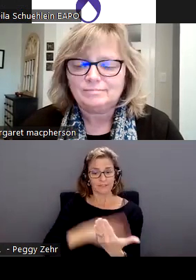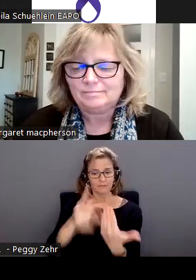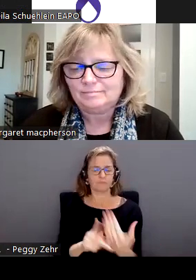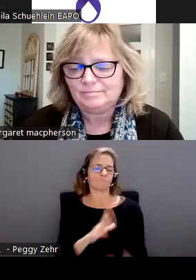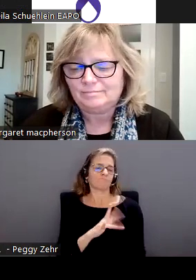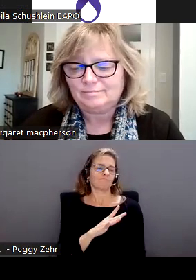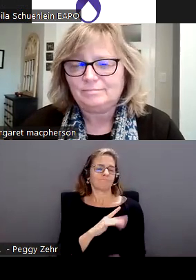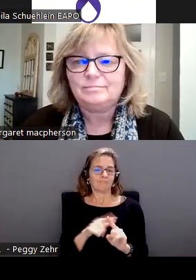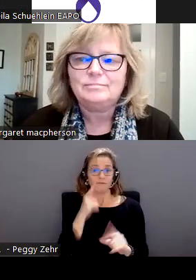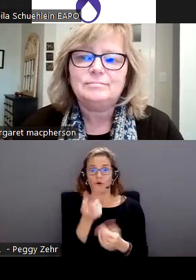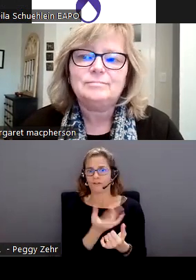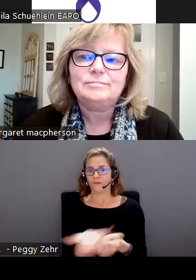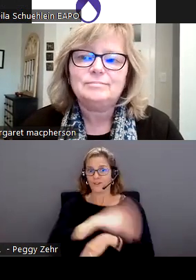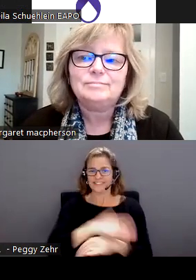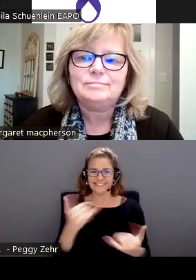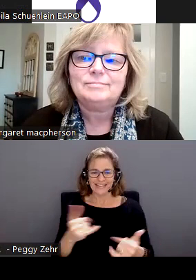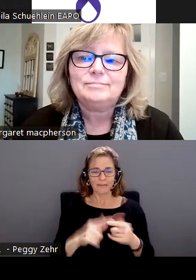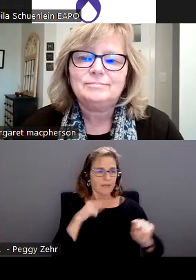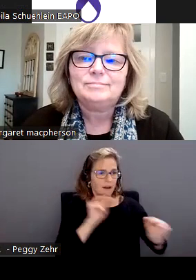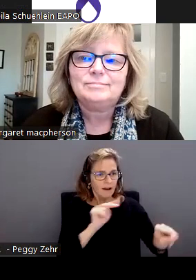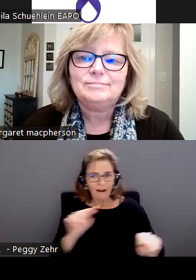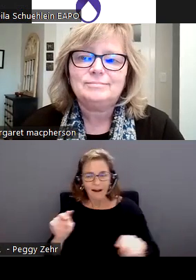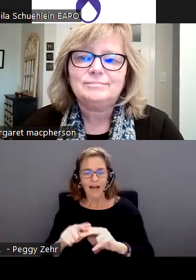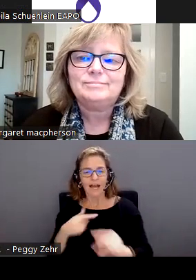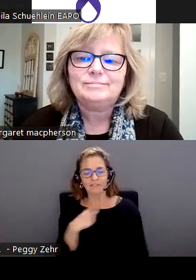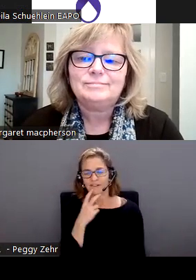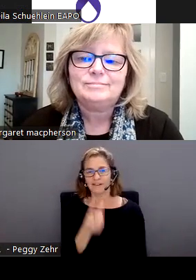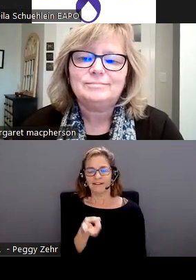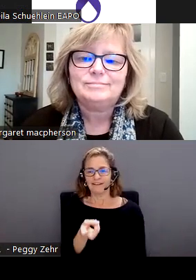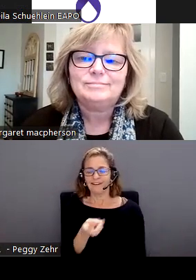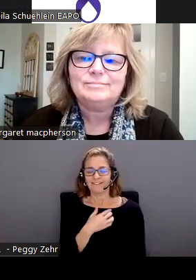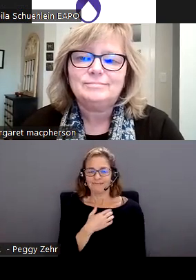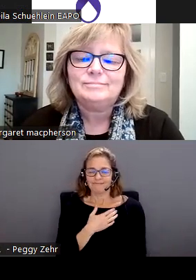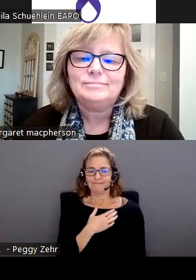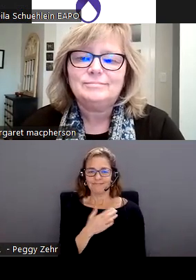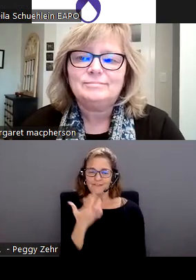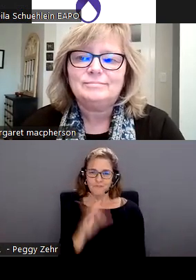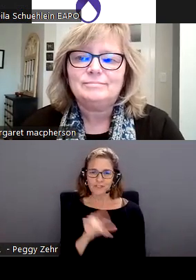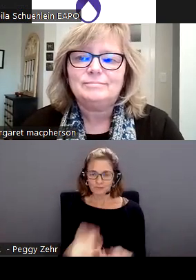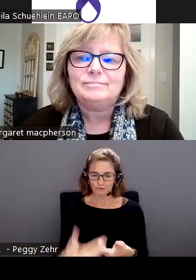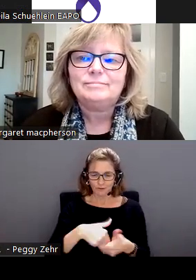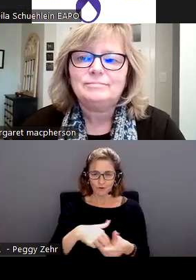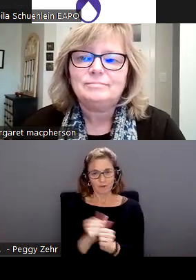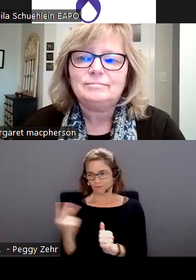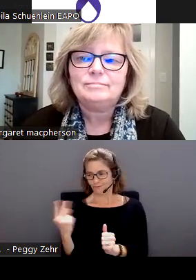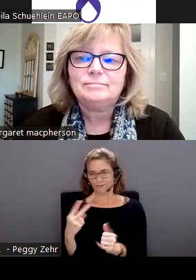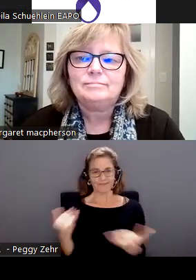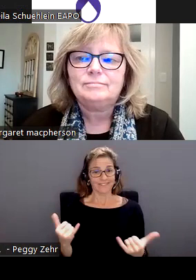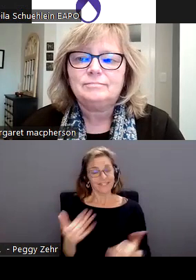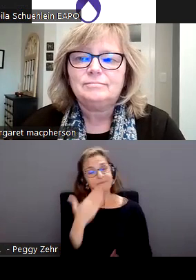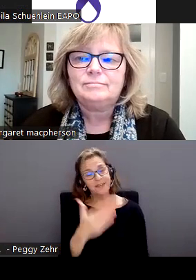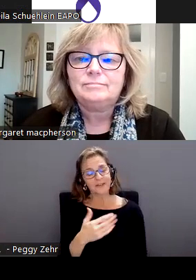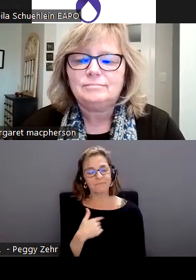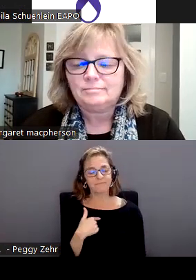the presentations today, and I'm in awe, and I feel really lucky that you chose to attend ours this afternoon. So as Sheila said,